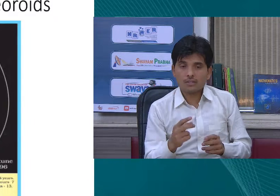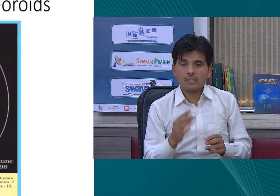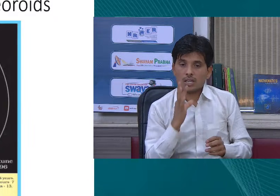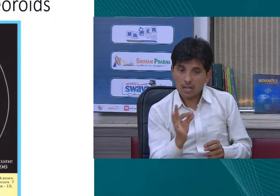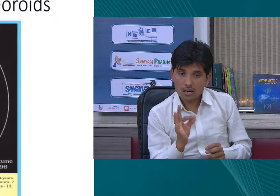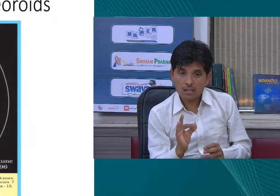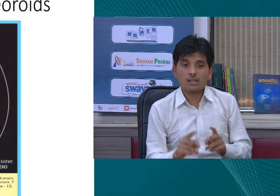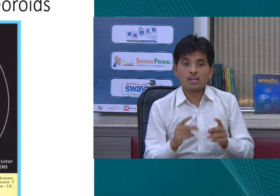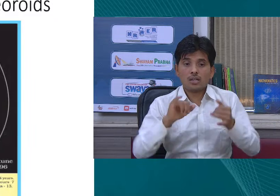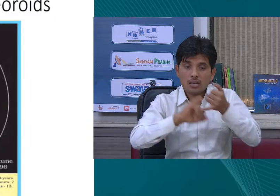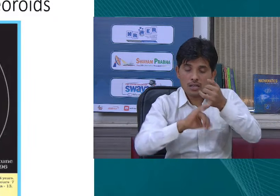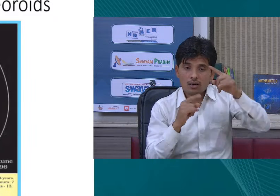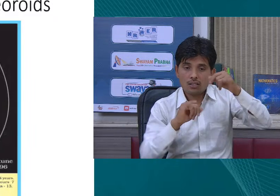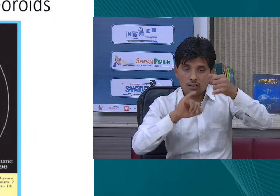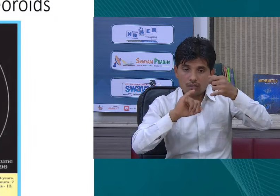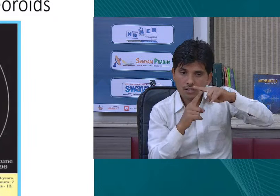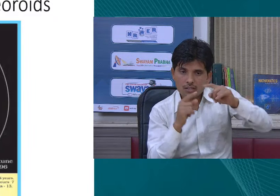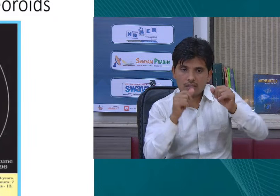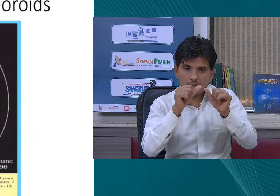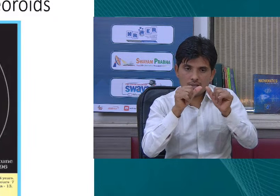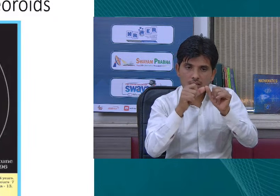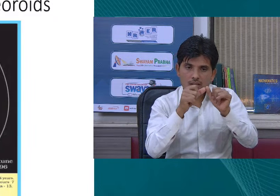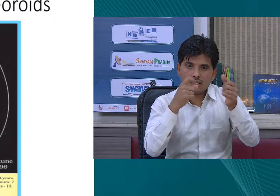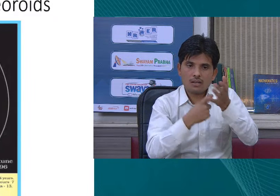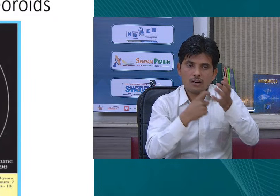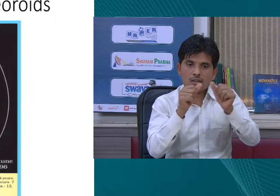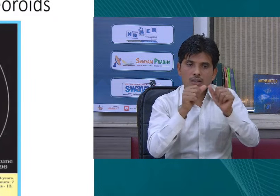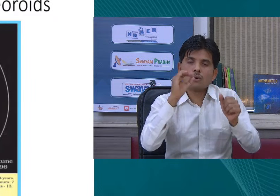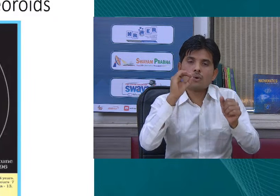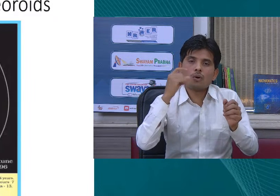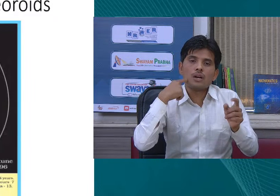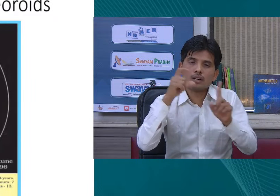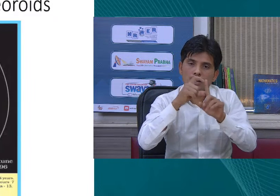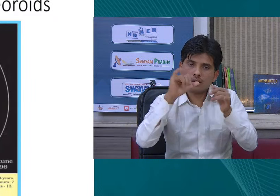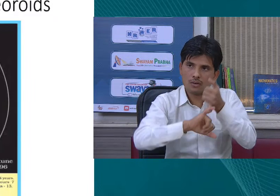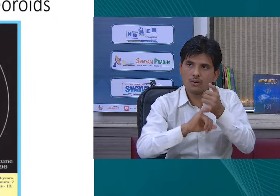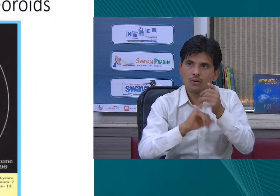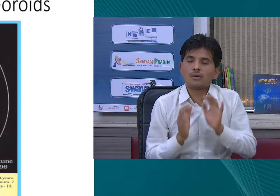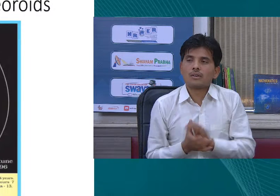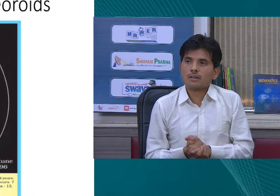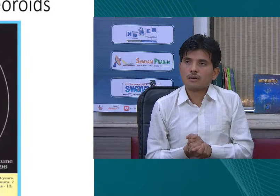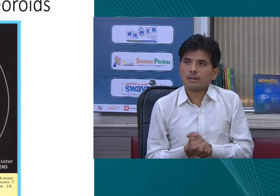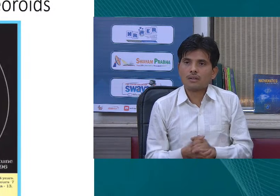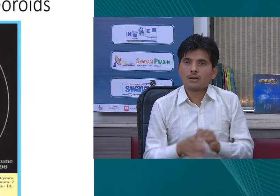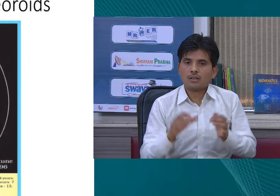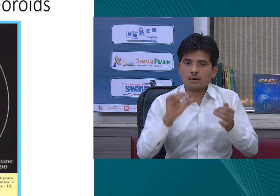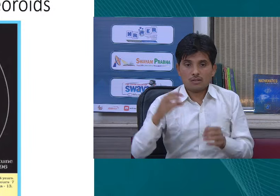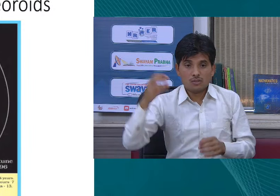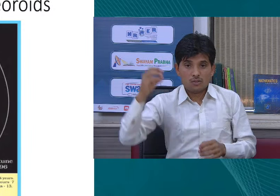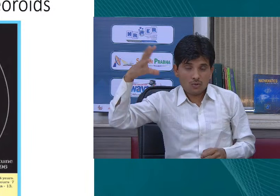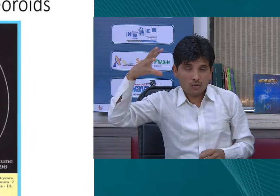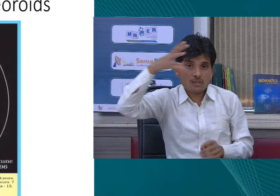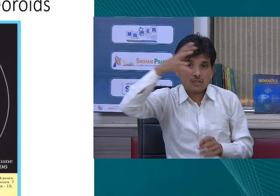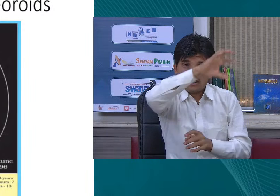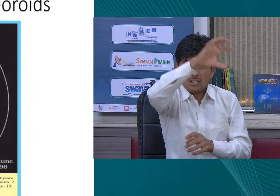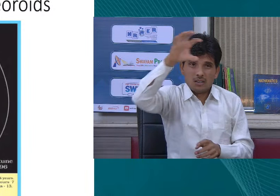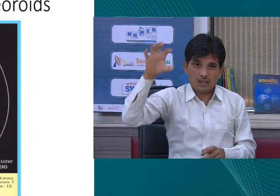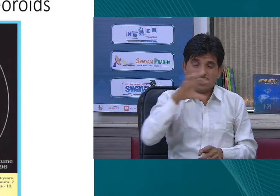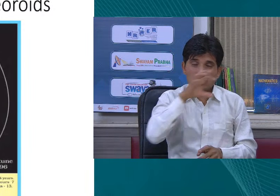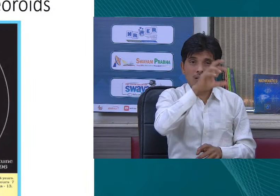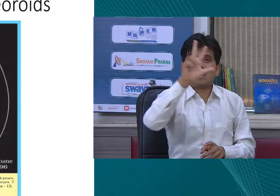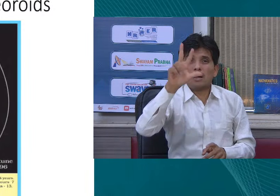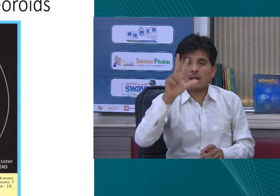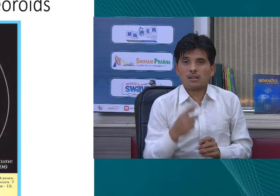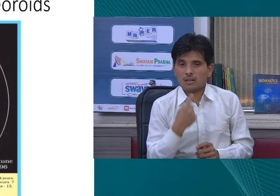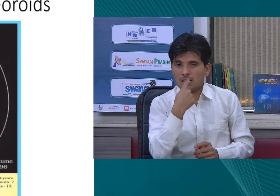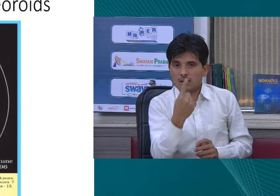the asteroids, meteoroids, these all come under the solar system, or in